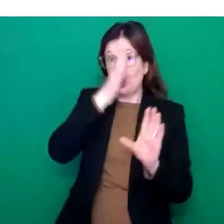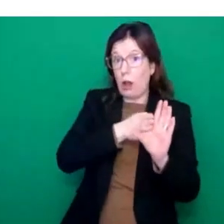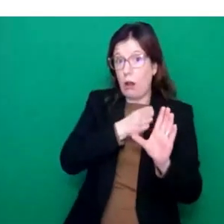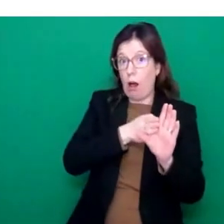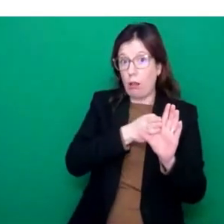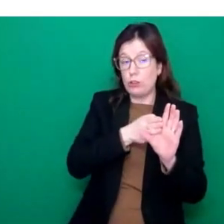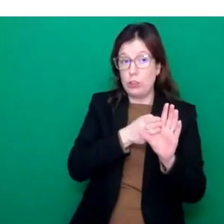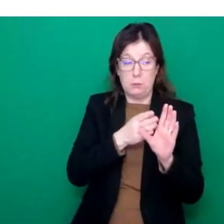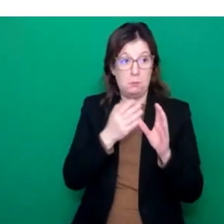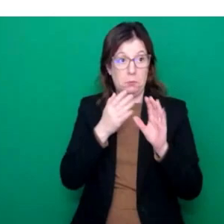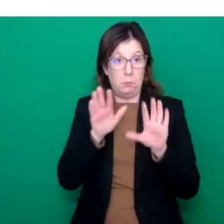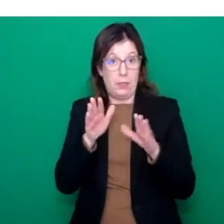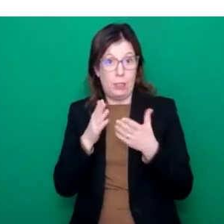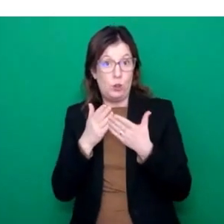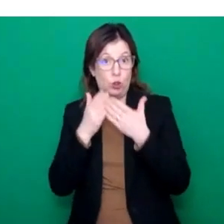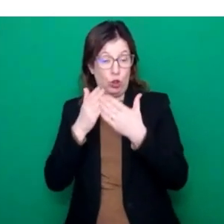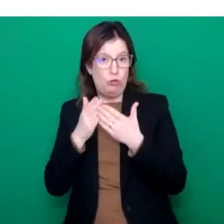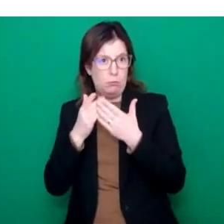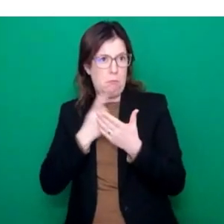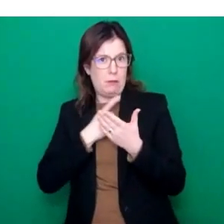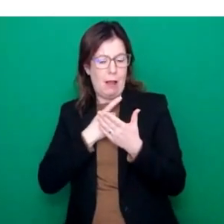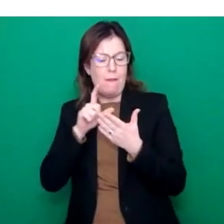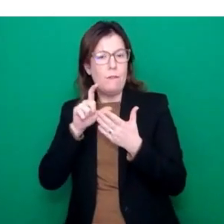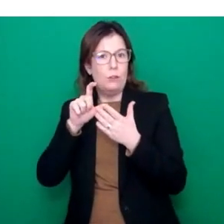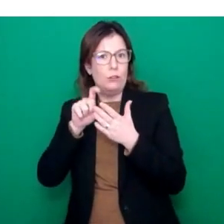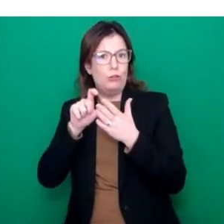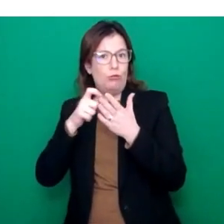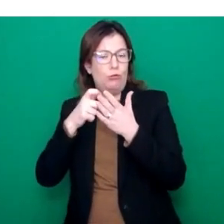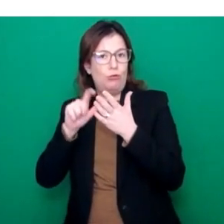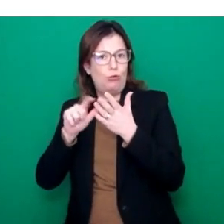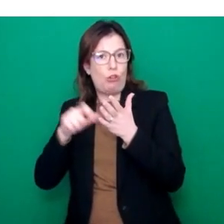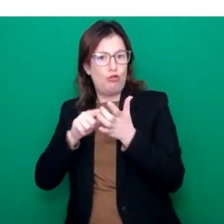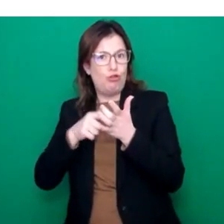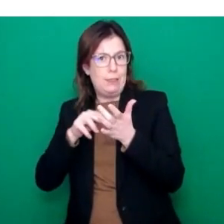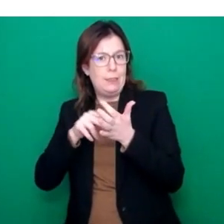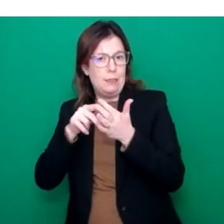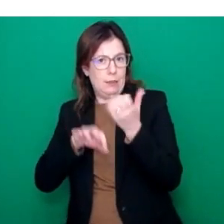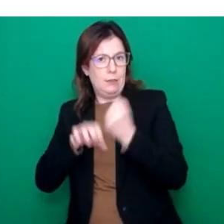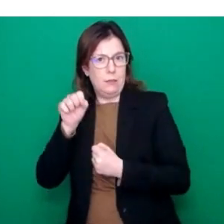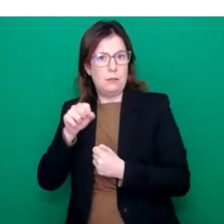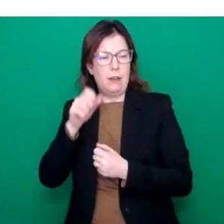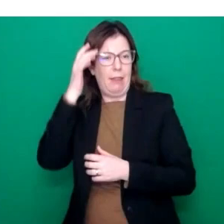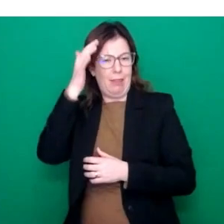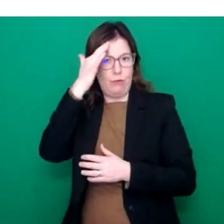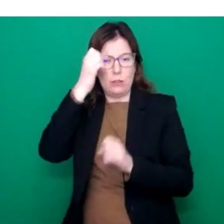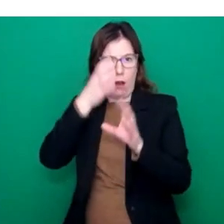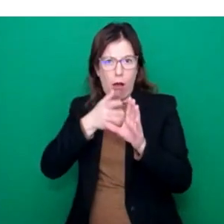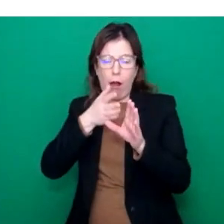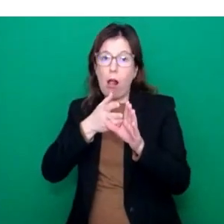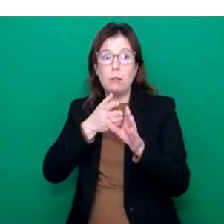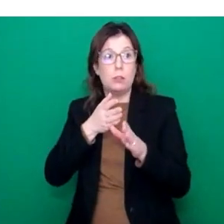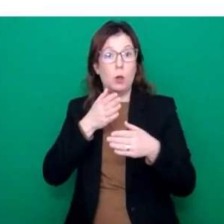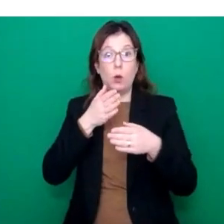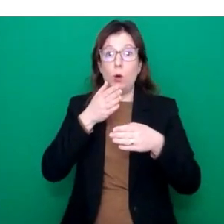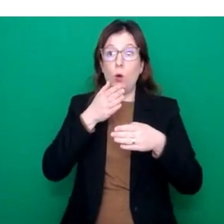studied psychology to a doctorate level myself, thinking about the theories of psychology and what we apply when we're working